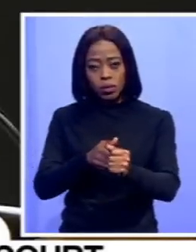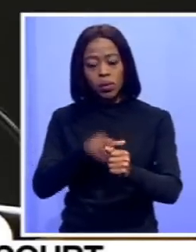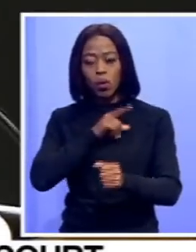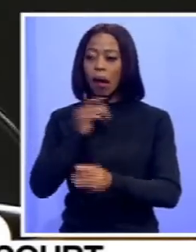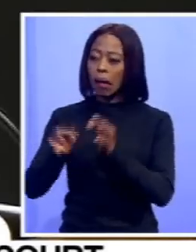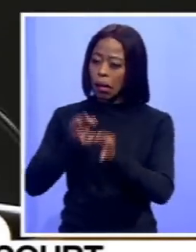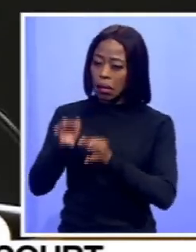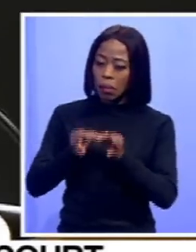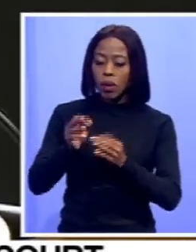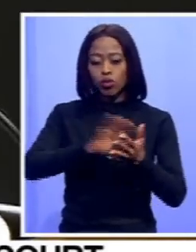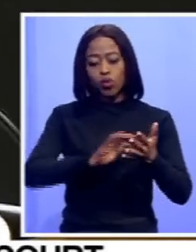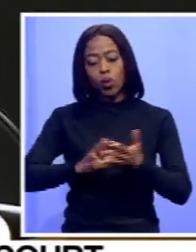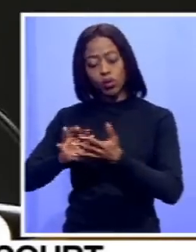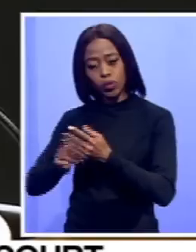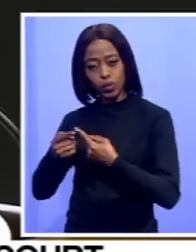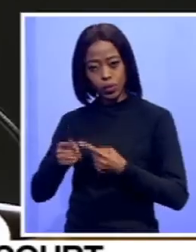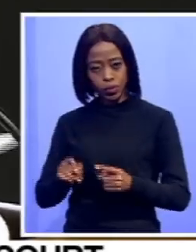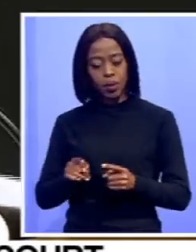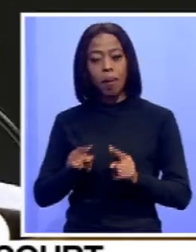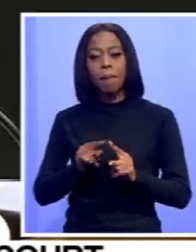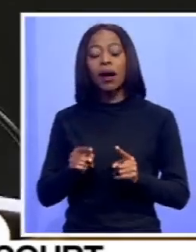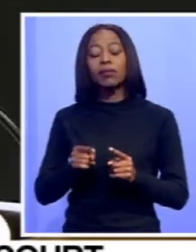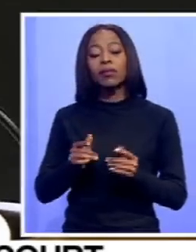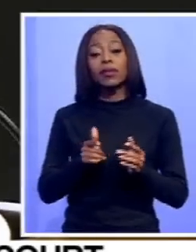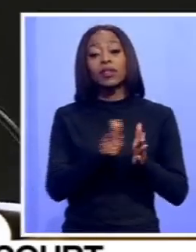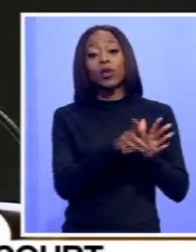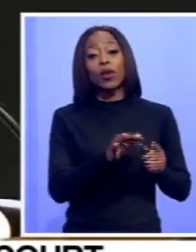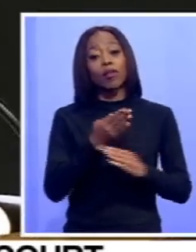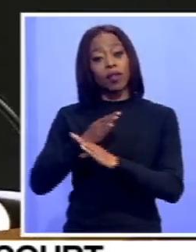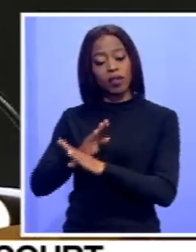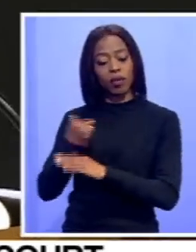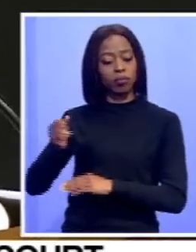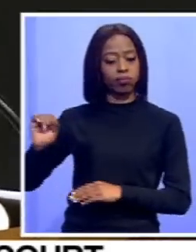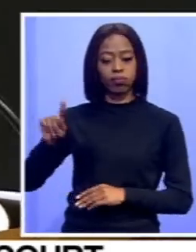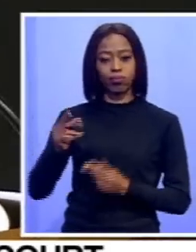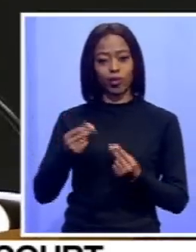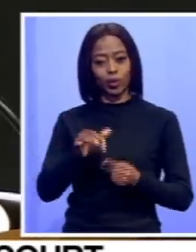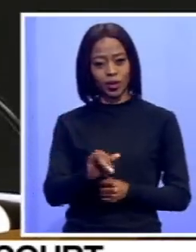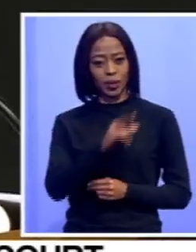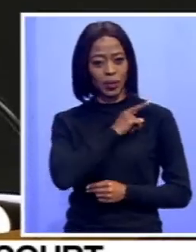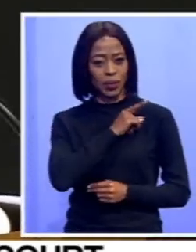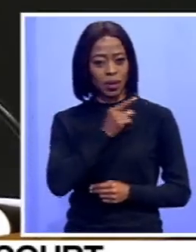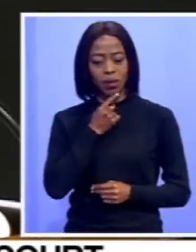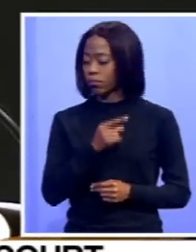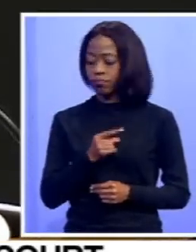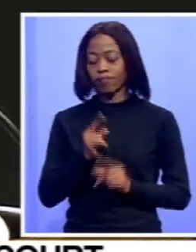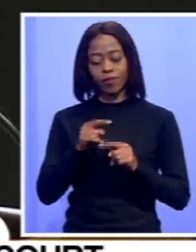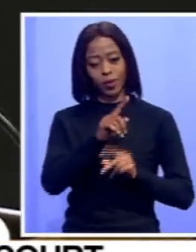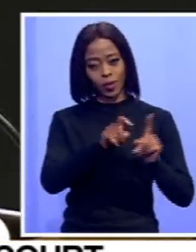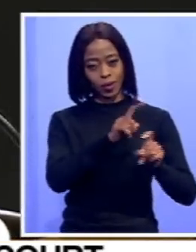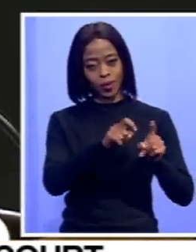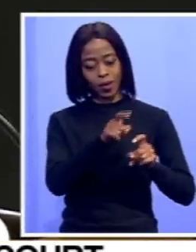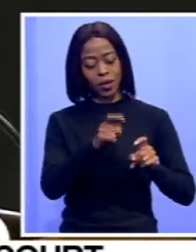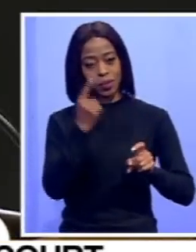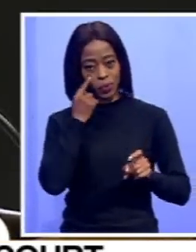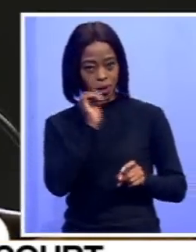explaining the different versions, but after an objection by the defense counsel was prevented from doing so because it was tantamount to cross-examining their own